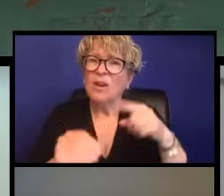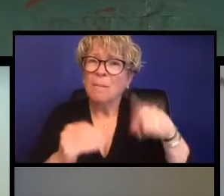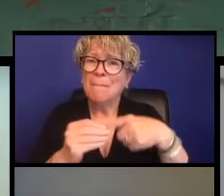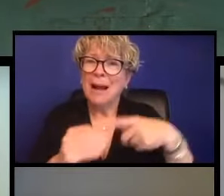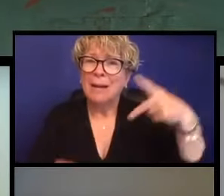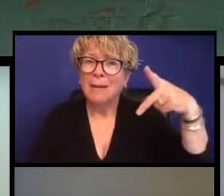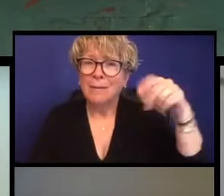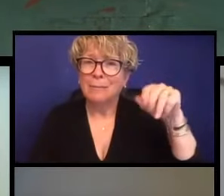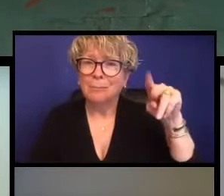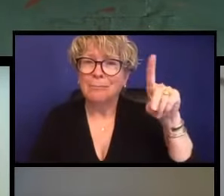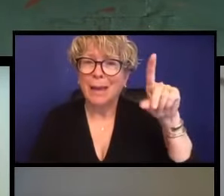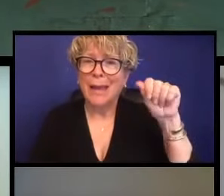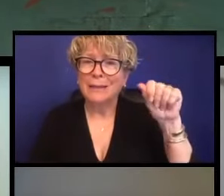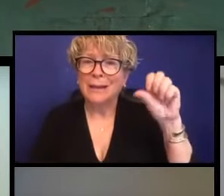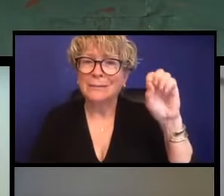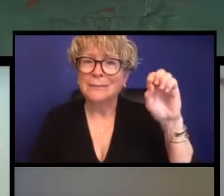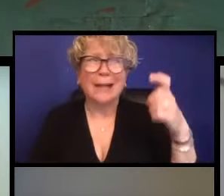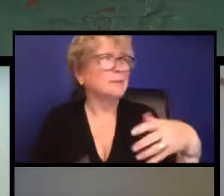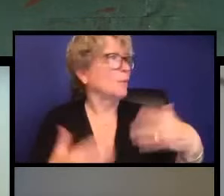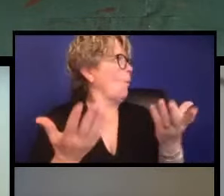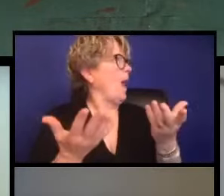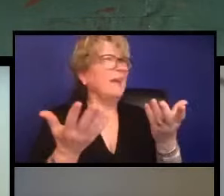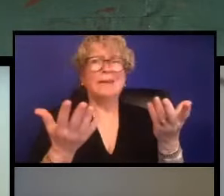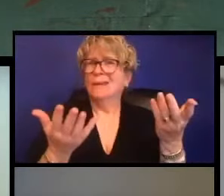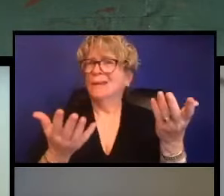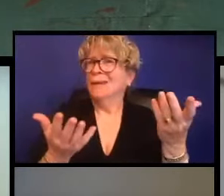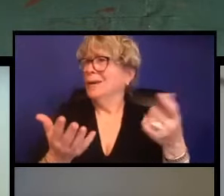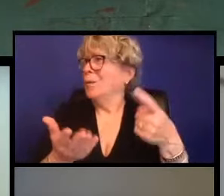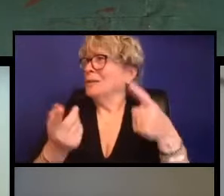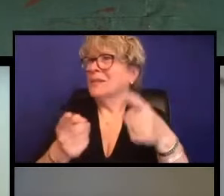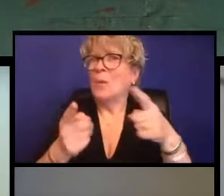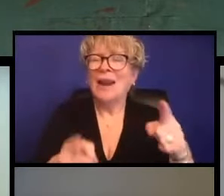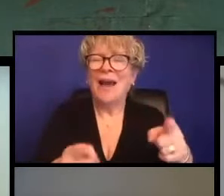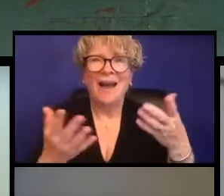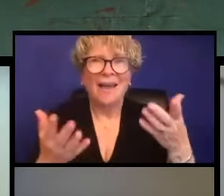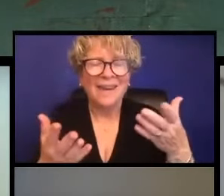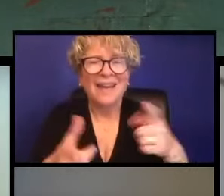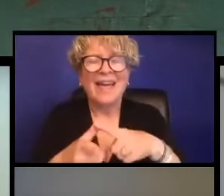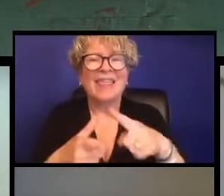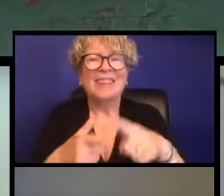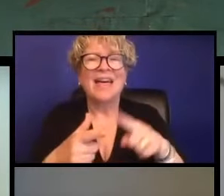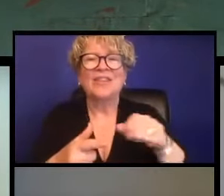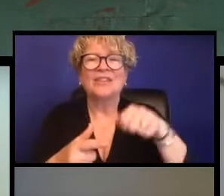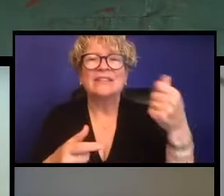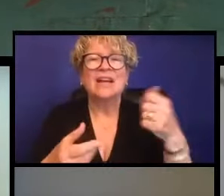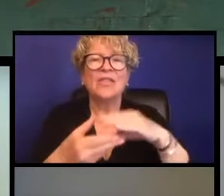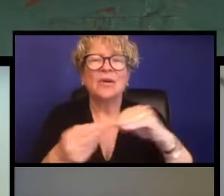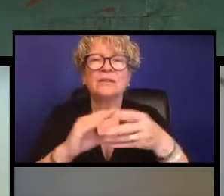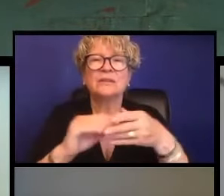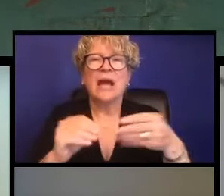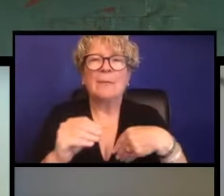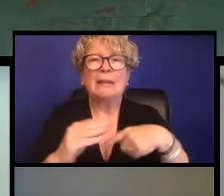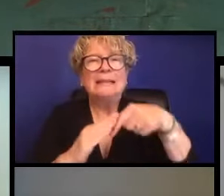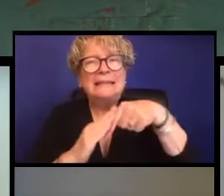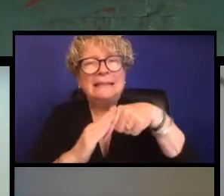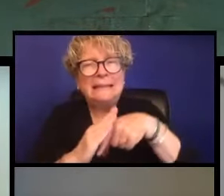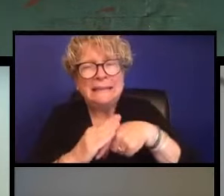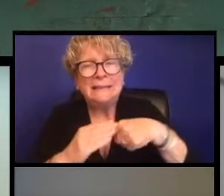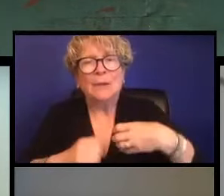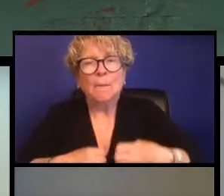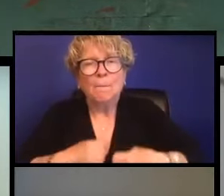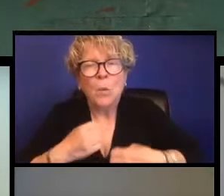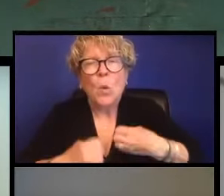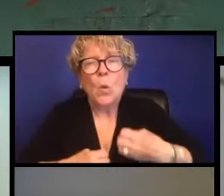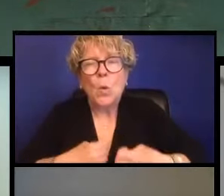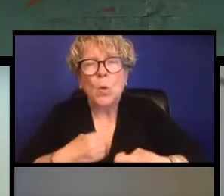it's just kind of like, what? What is happening here? But then there are other stories that deal with deep emotional questions